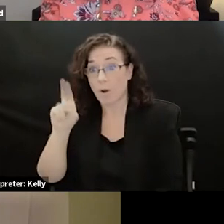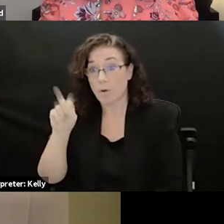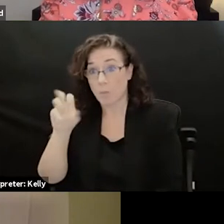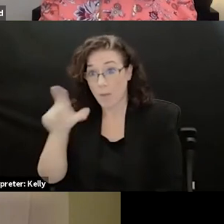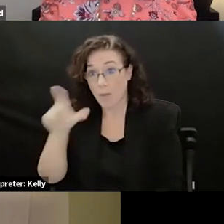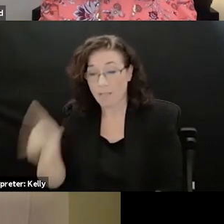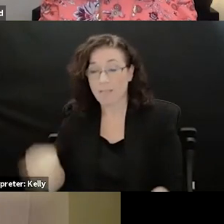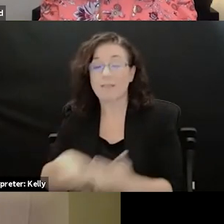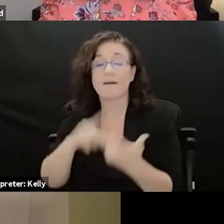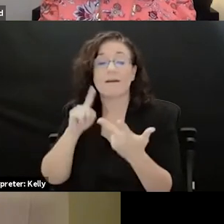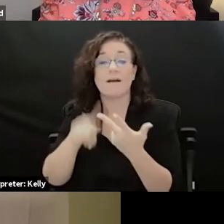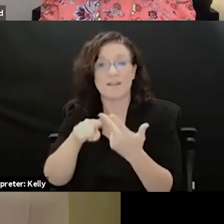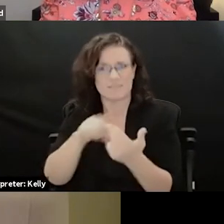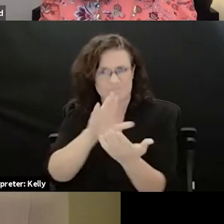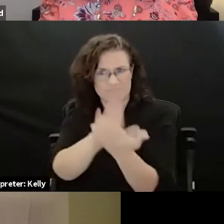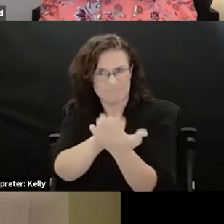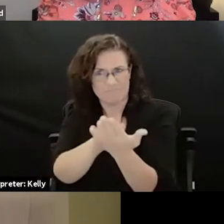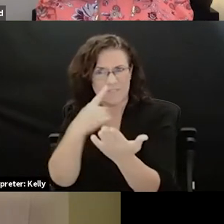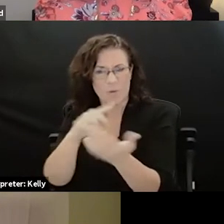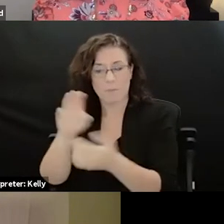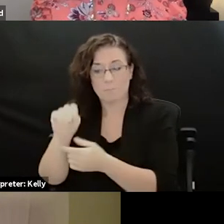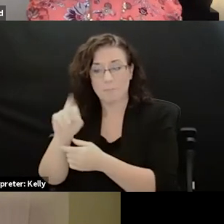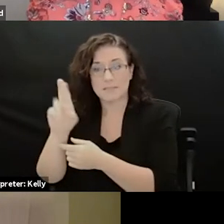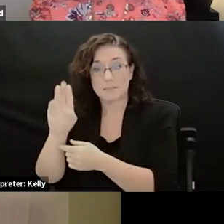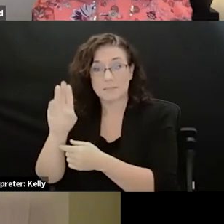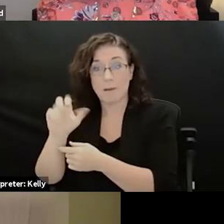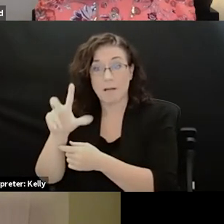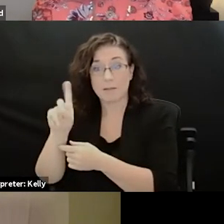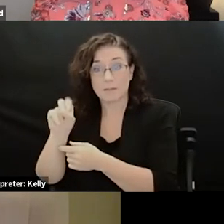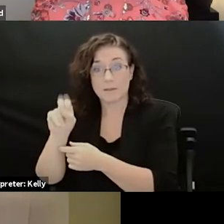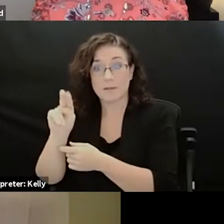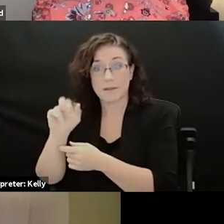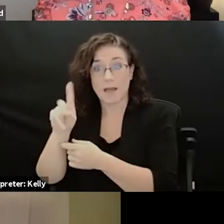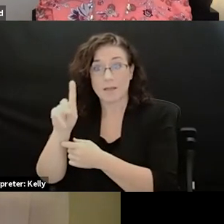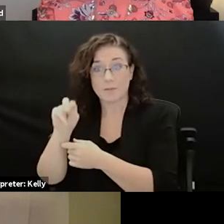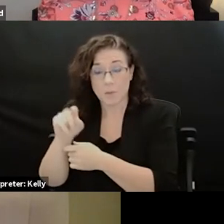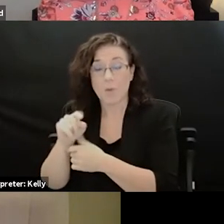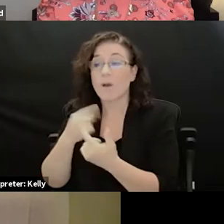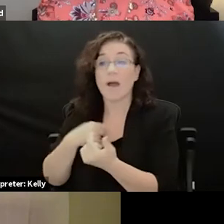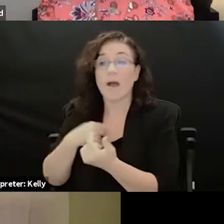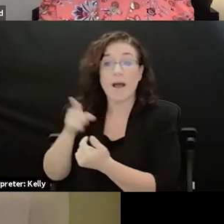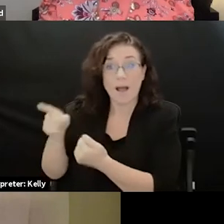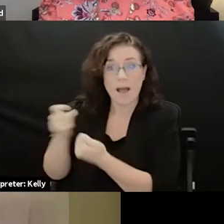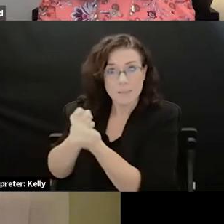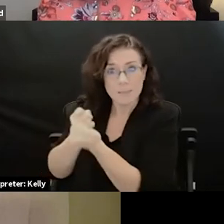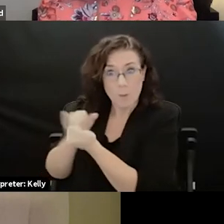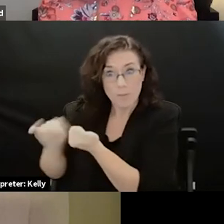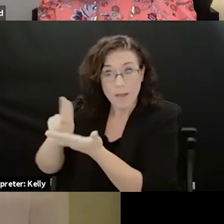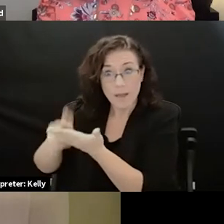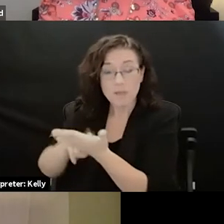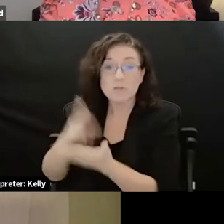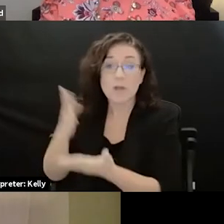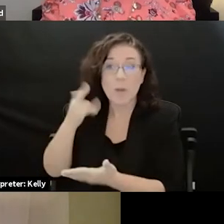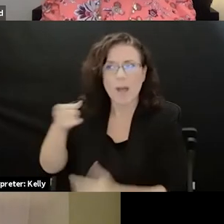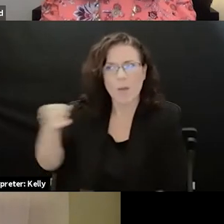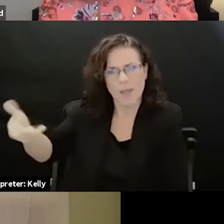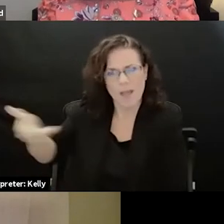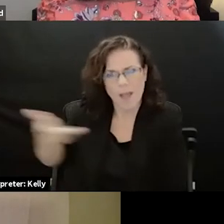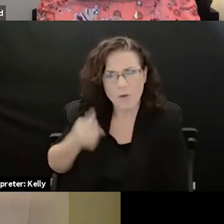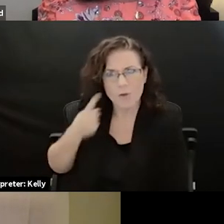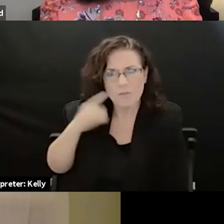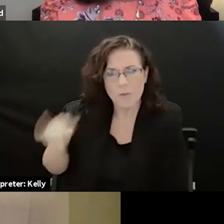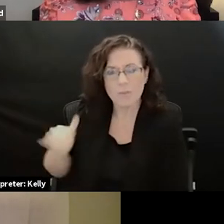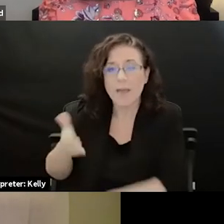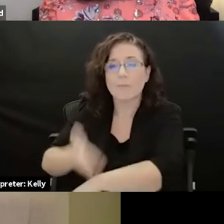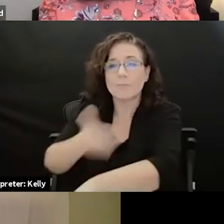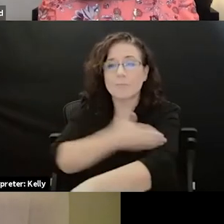she is proactive it was her idea to improve communications in the district and we also hired her because the very last